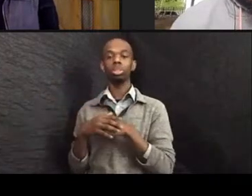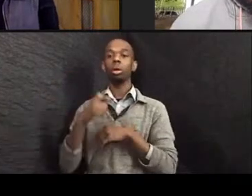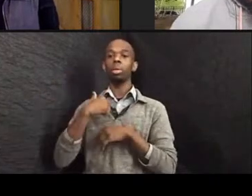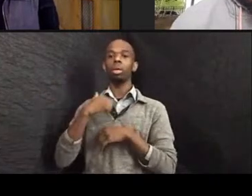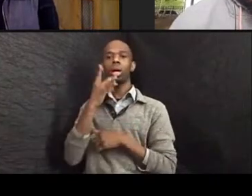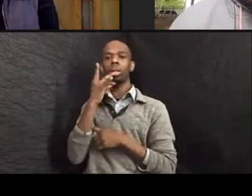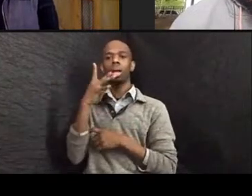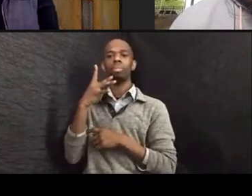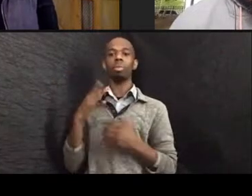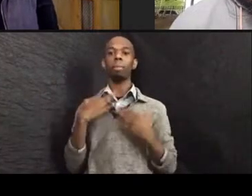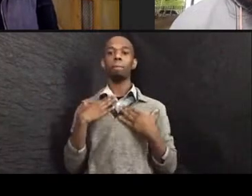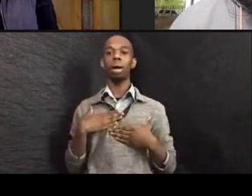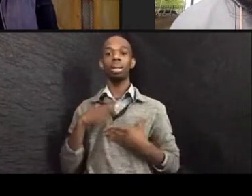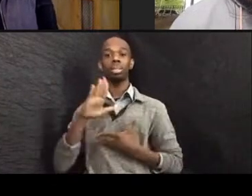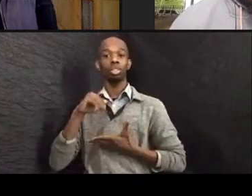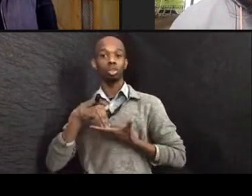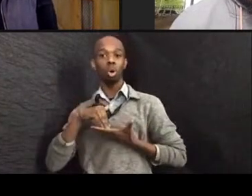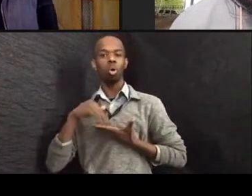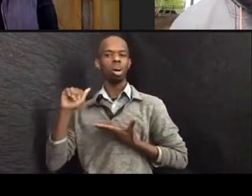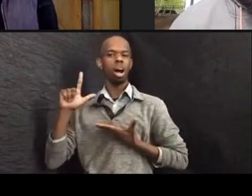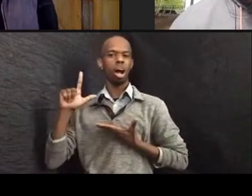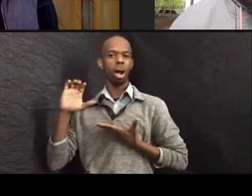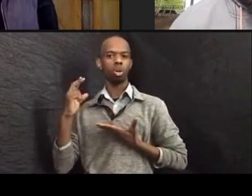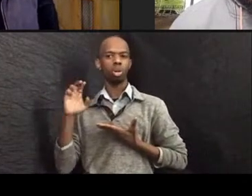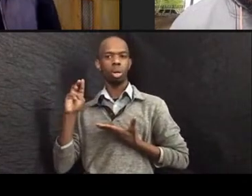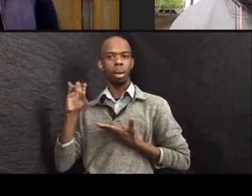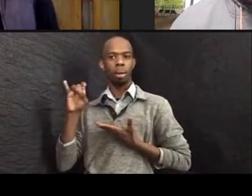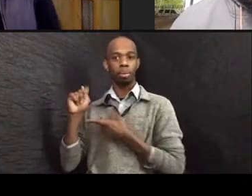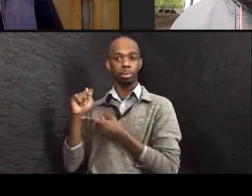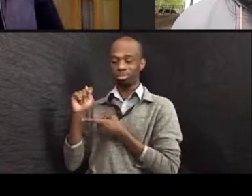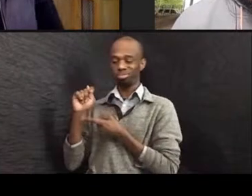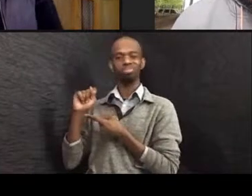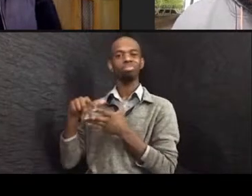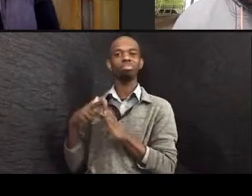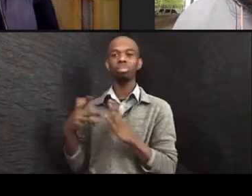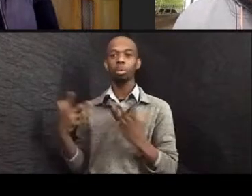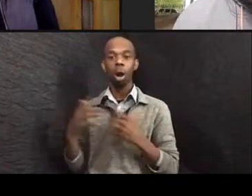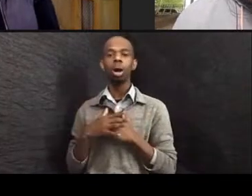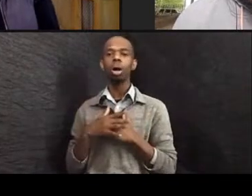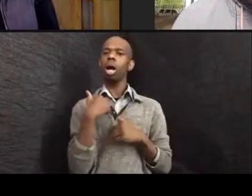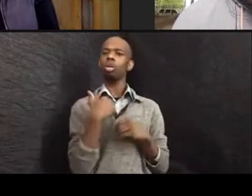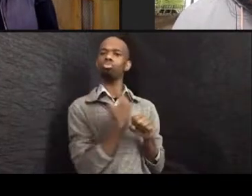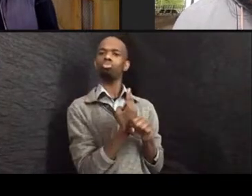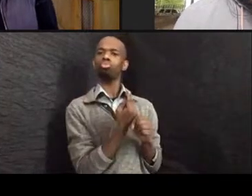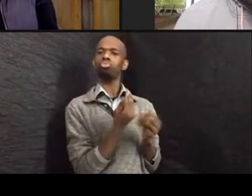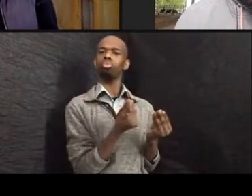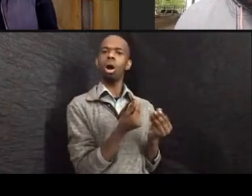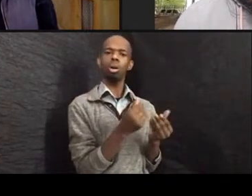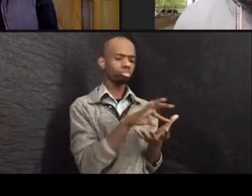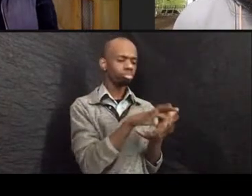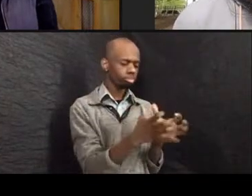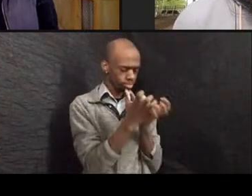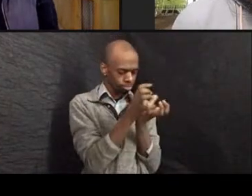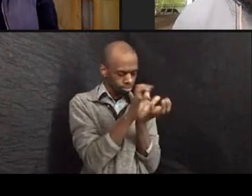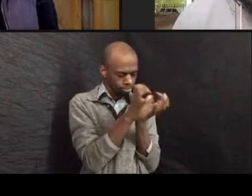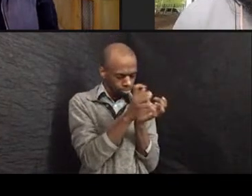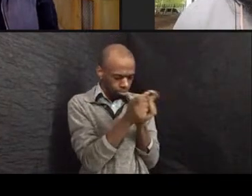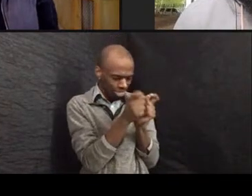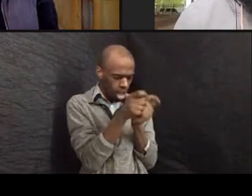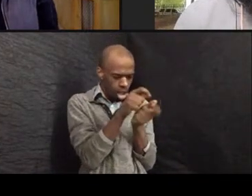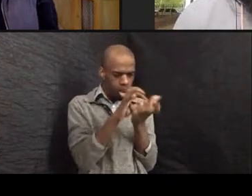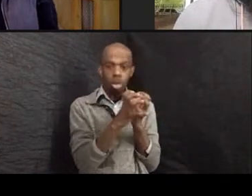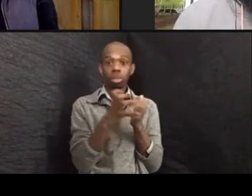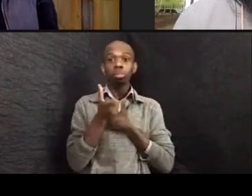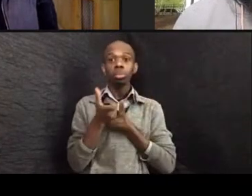which I turn ethereal matter into what we call art, movement, poetry, and whatever else my soul is called